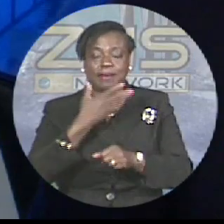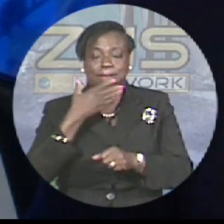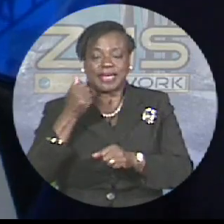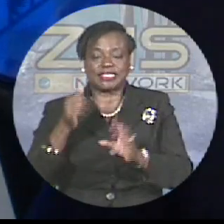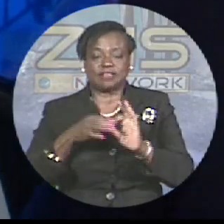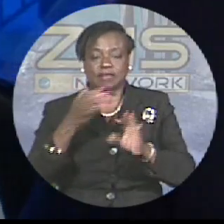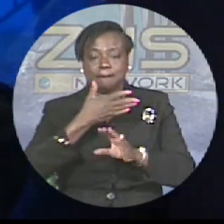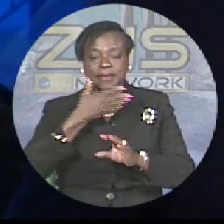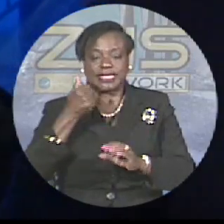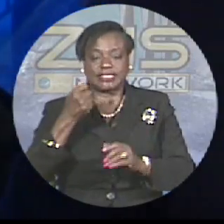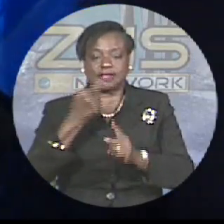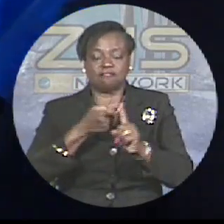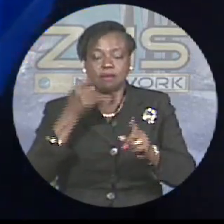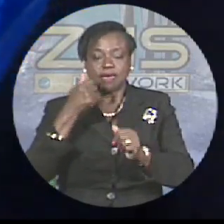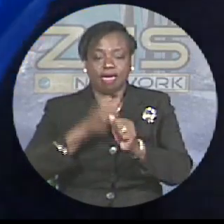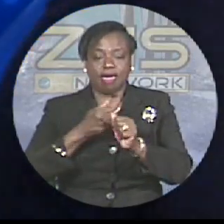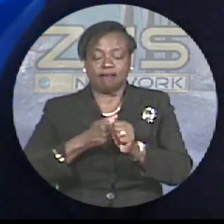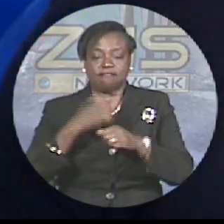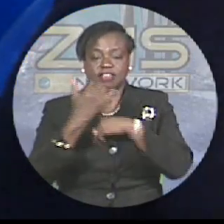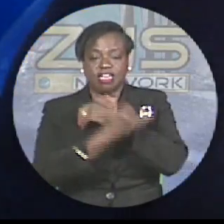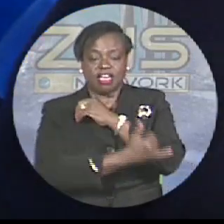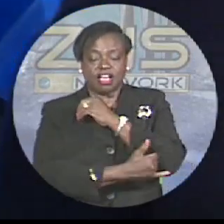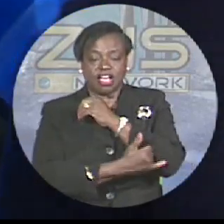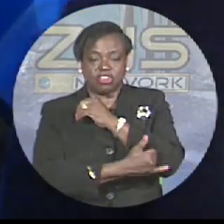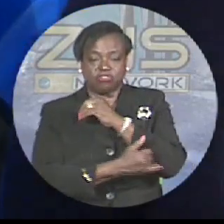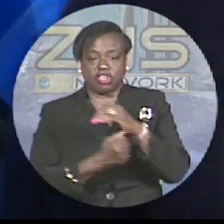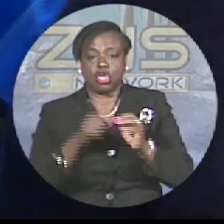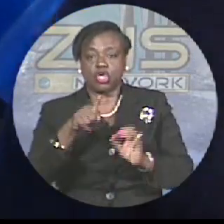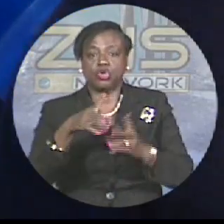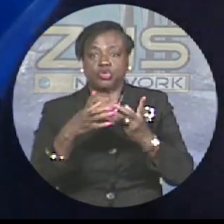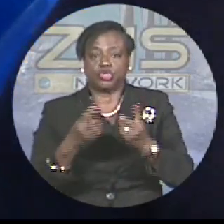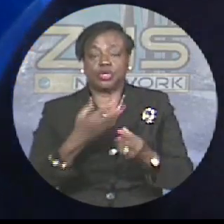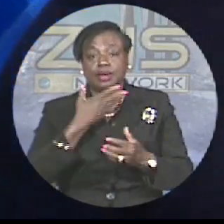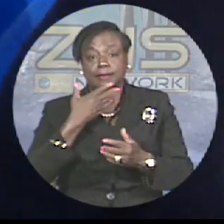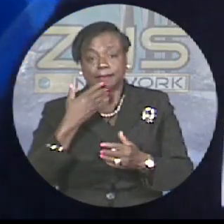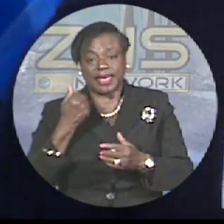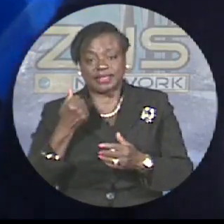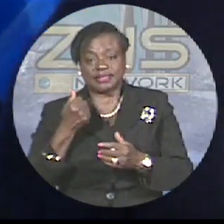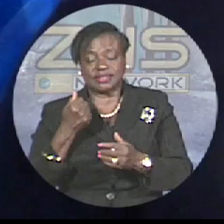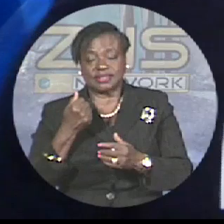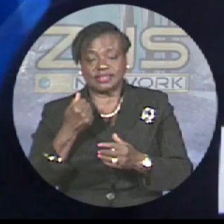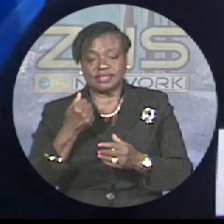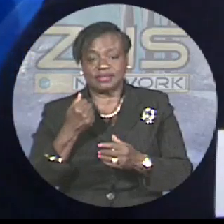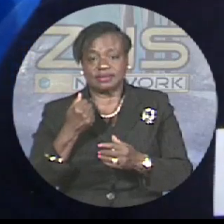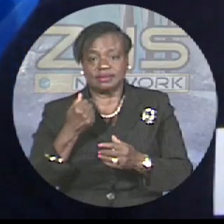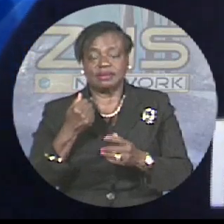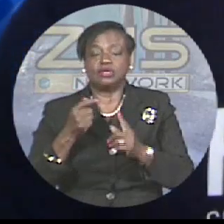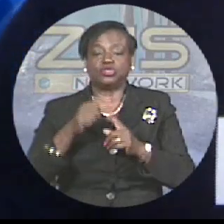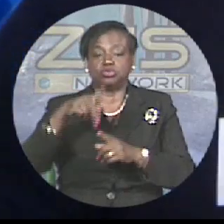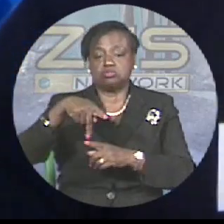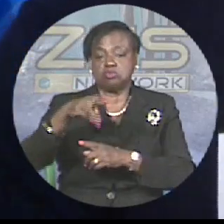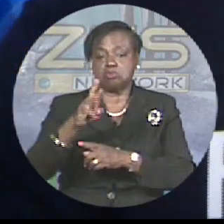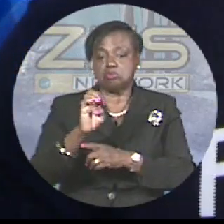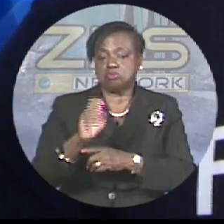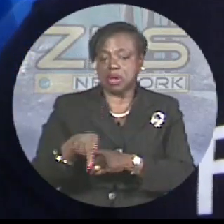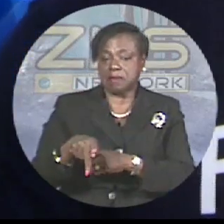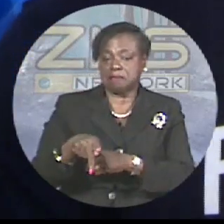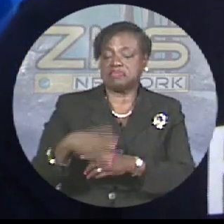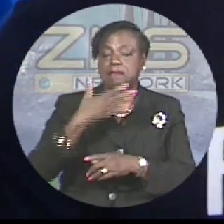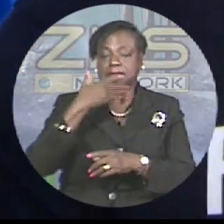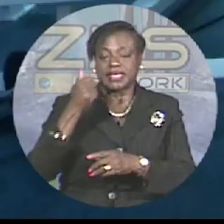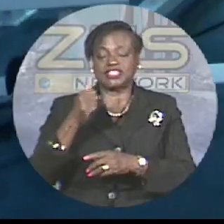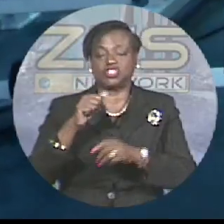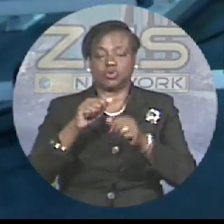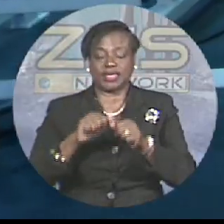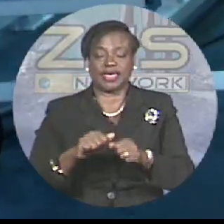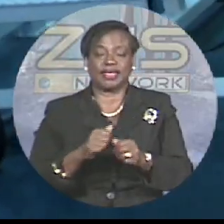country. And so you actually go in there blindfolded, but you do your best, you prep the best you can, and see what the judges